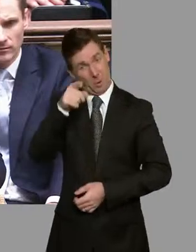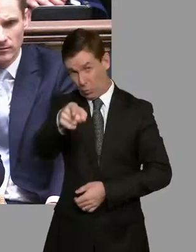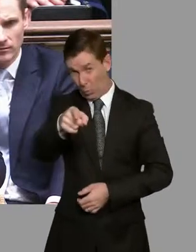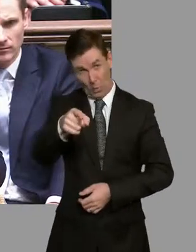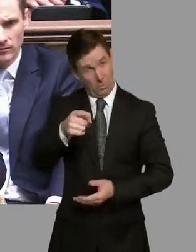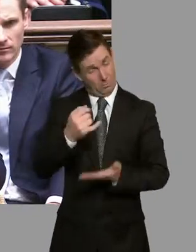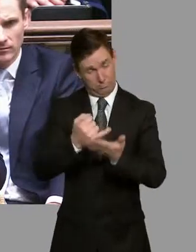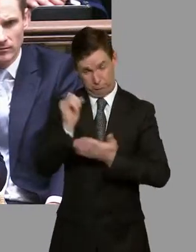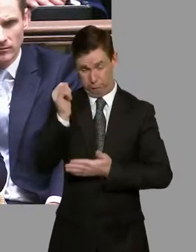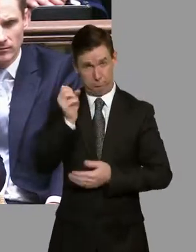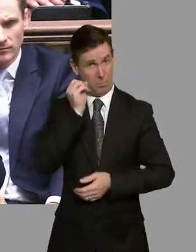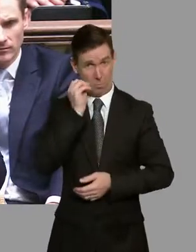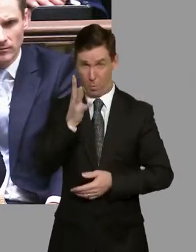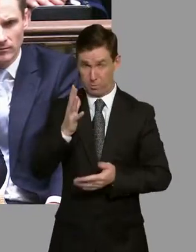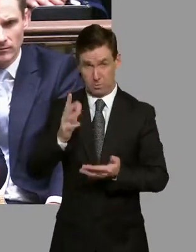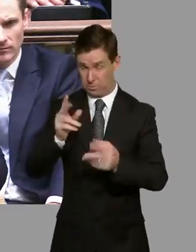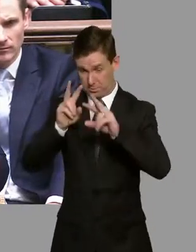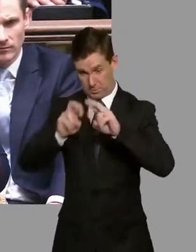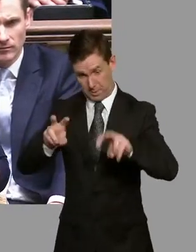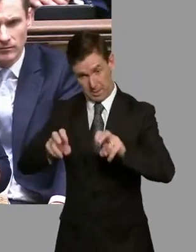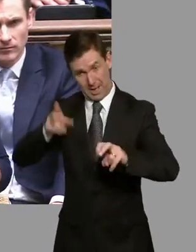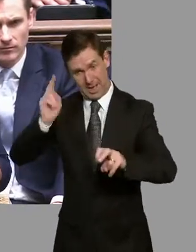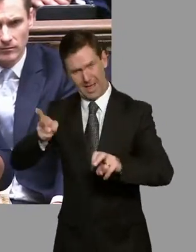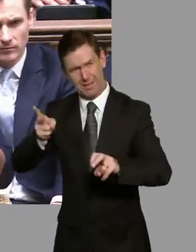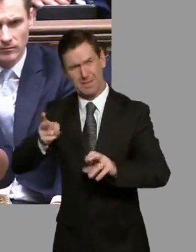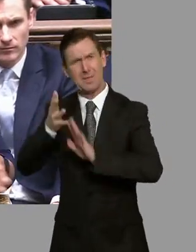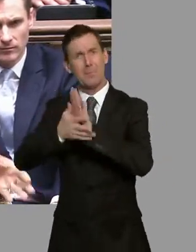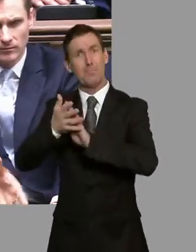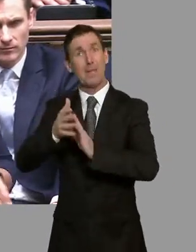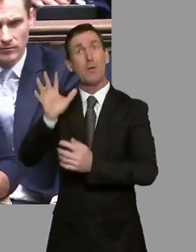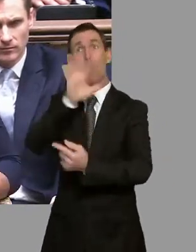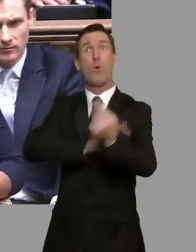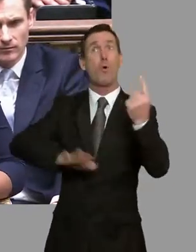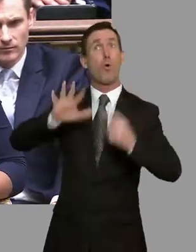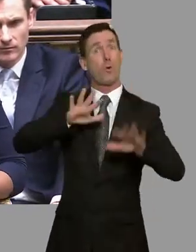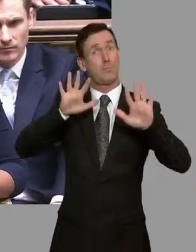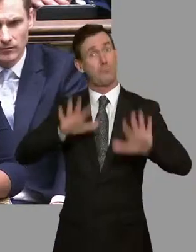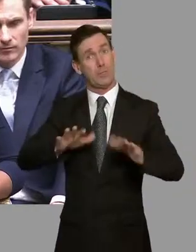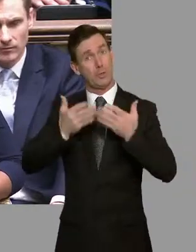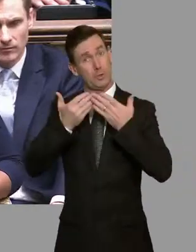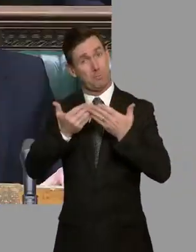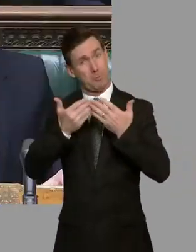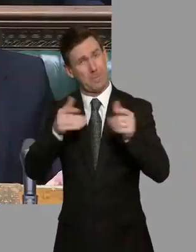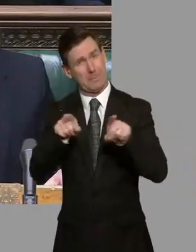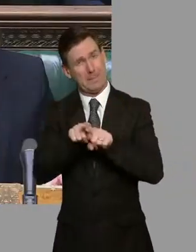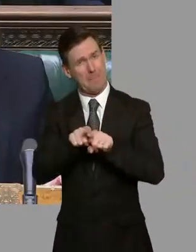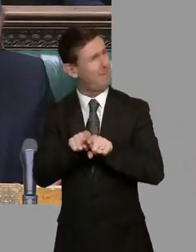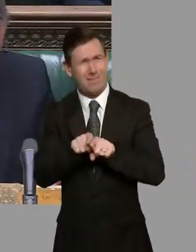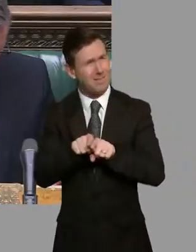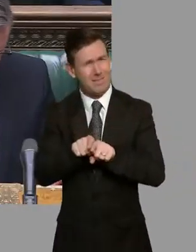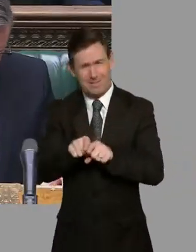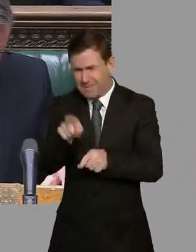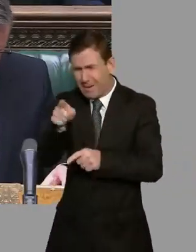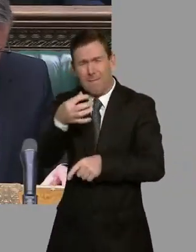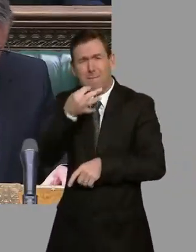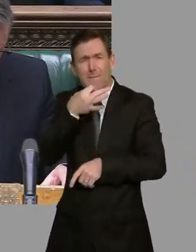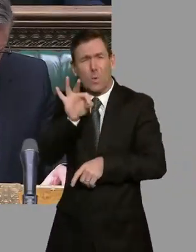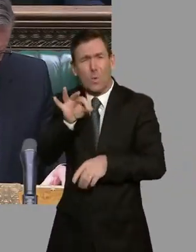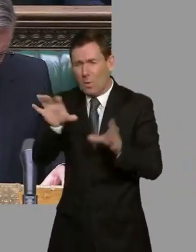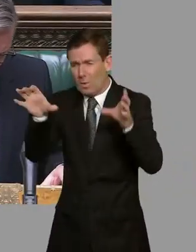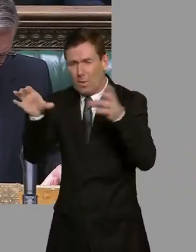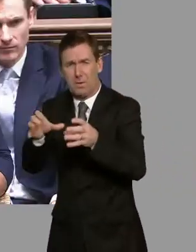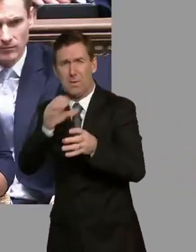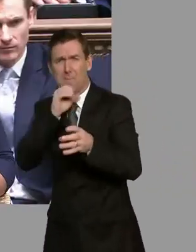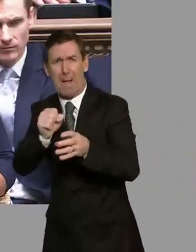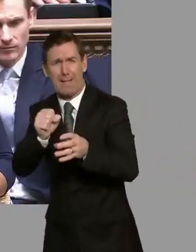all British Muslims based on the actions of a small minority. He is talking about distraction tactics. Let us have the truth.